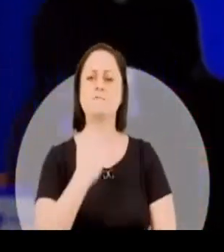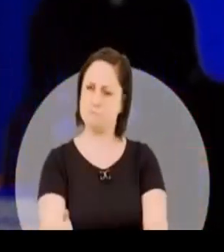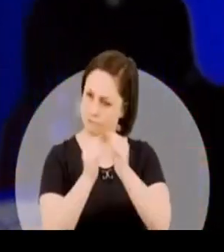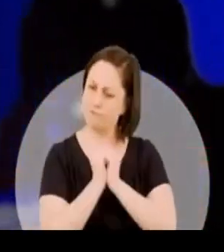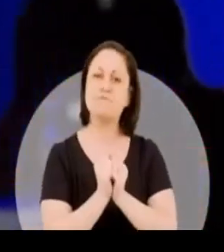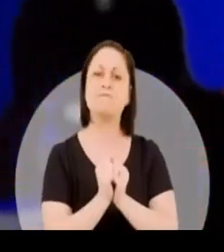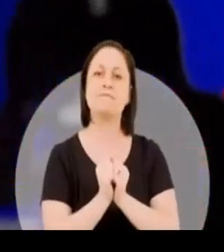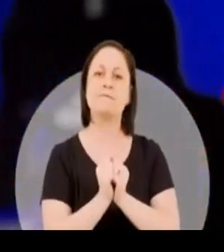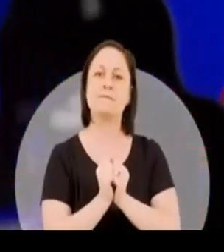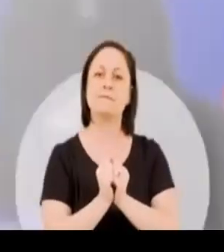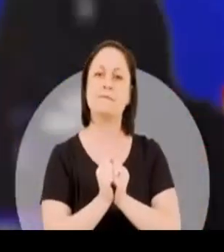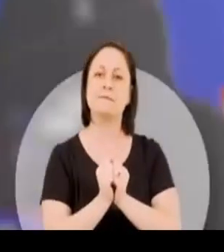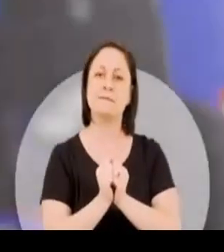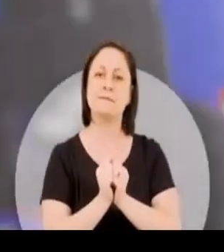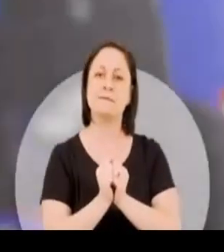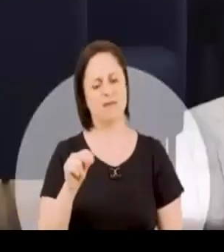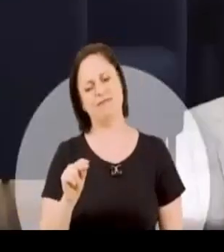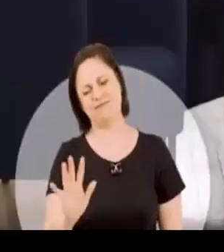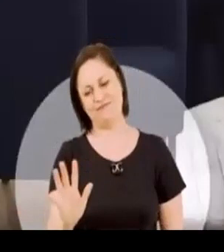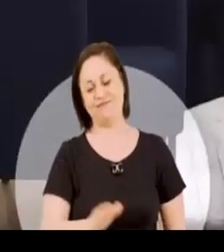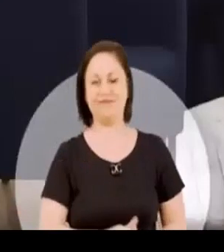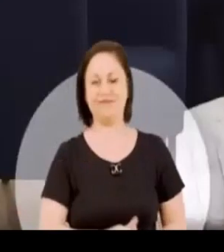diabetes together.